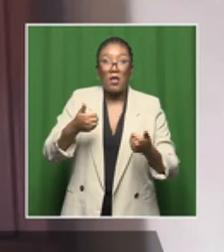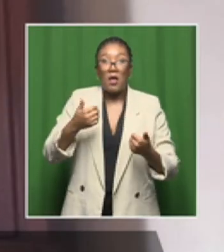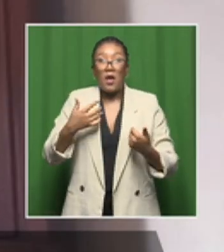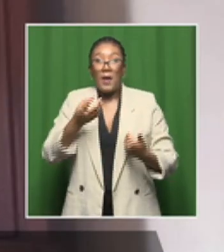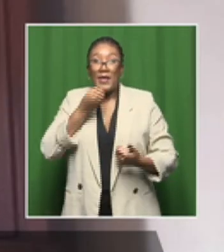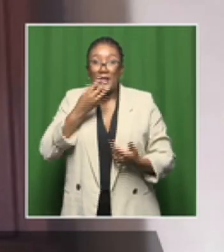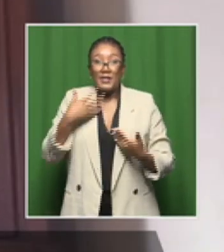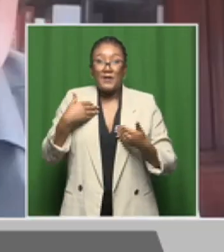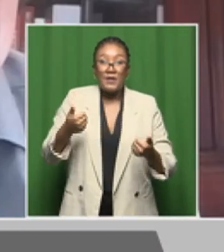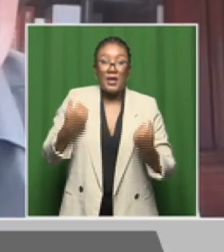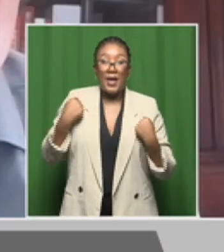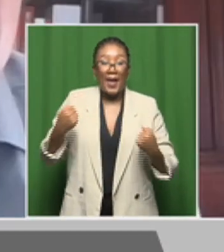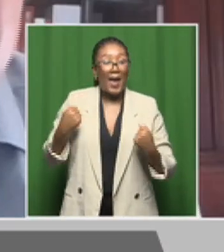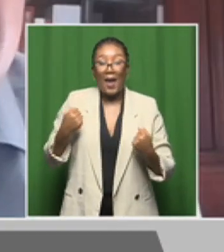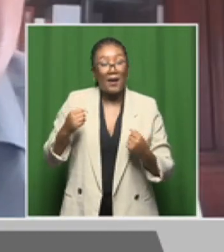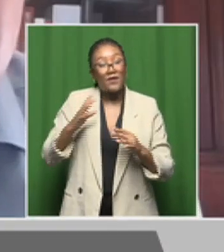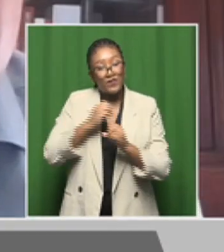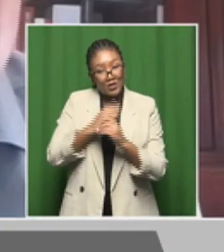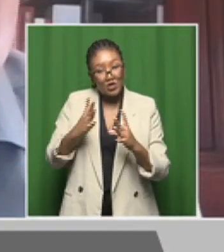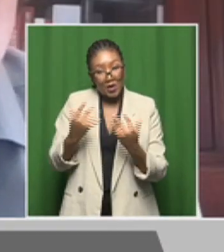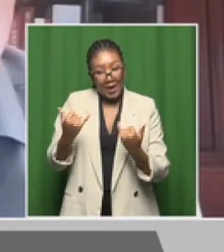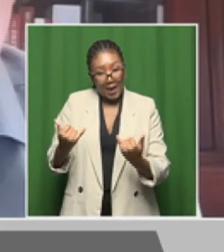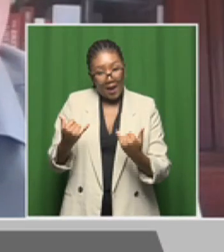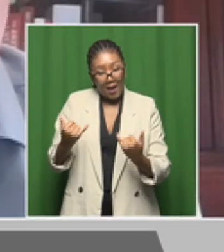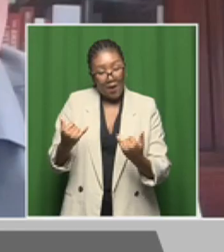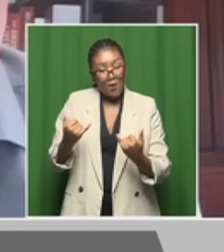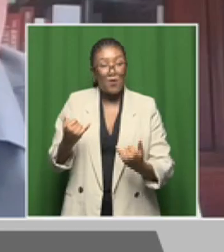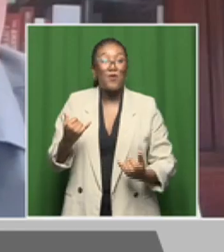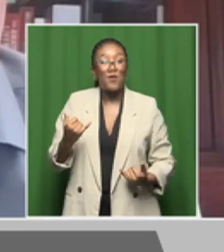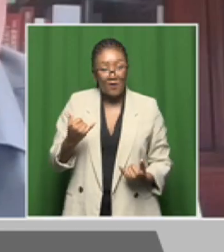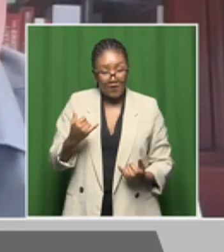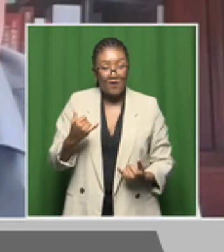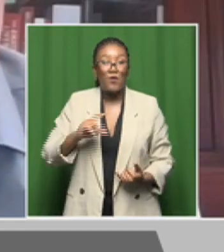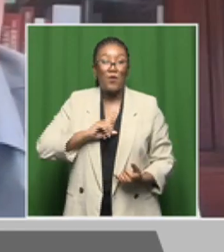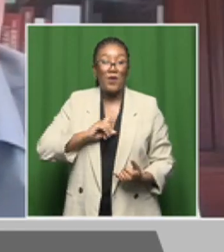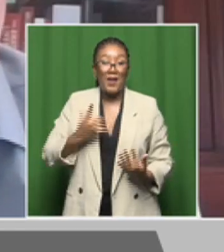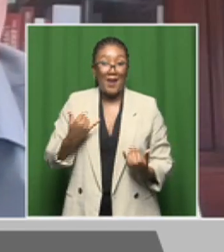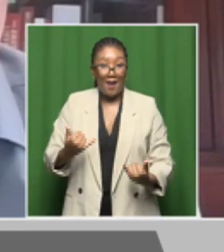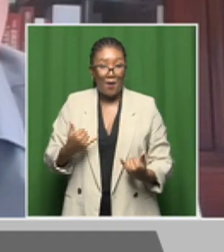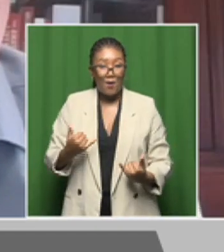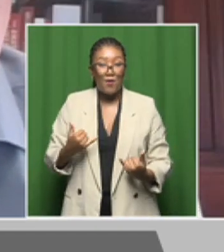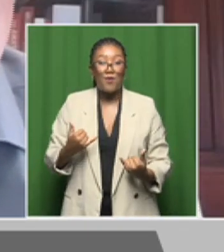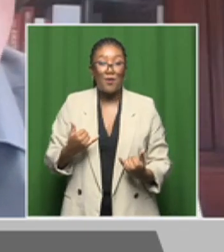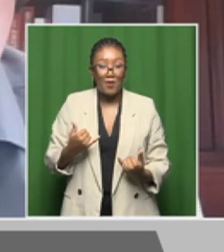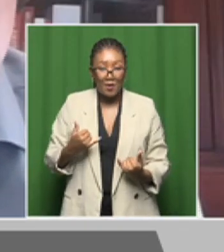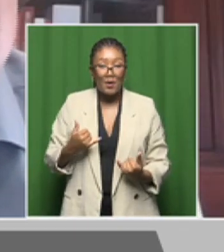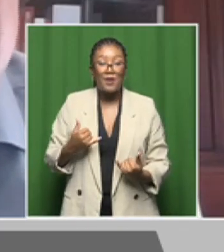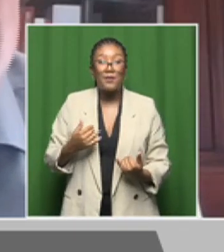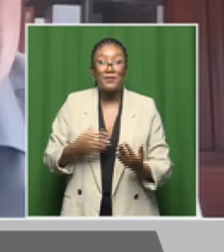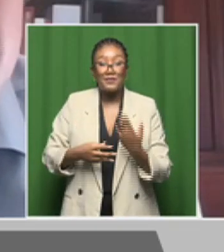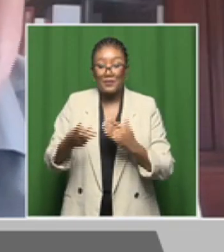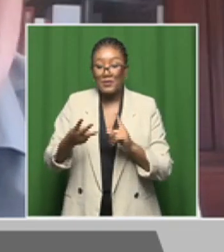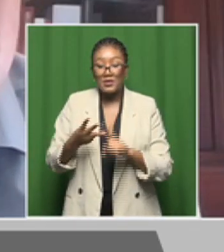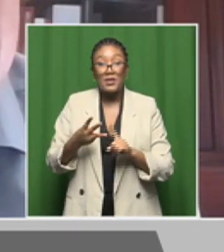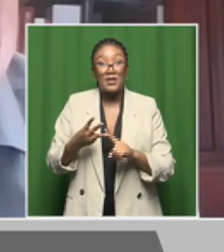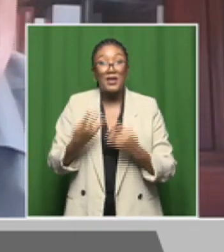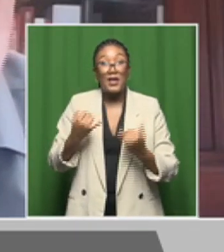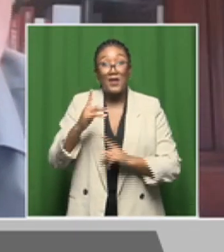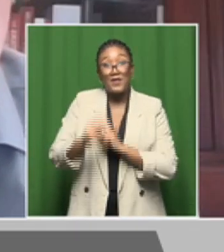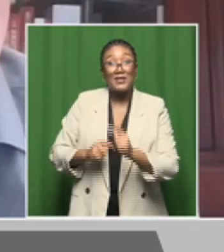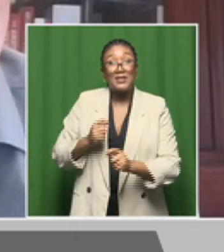now. Now, if you still end up getting type 2 diabetes, how do you access these